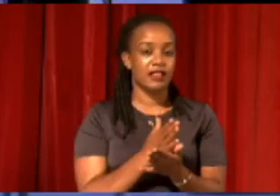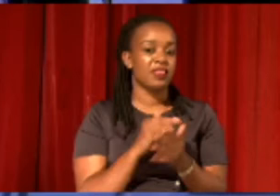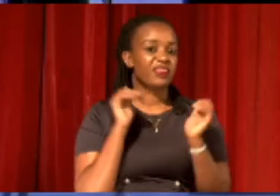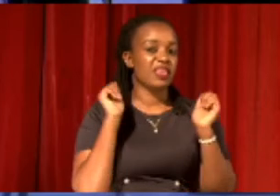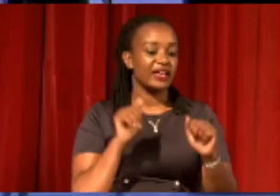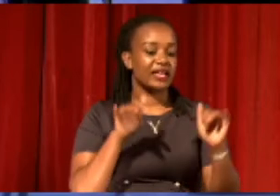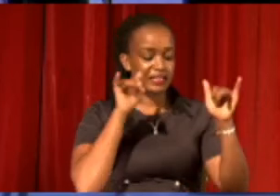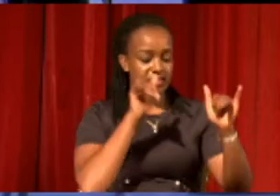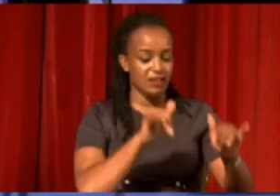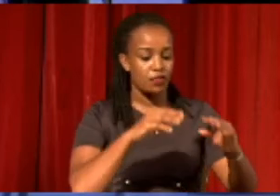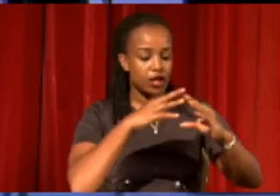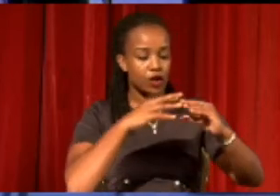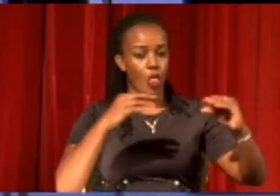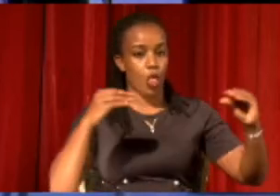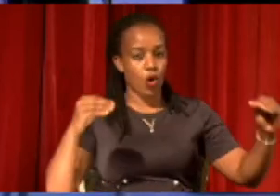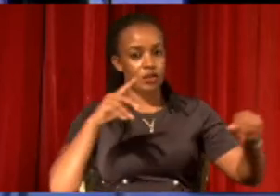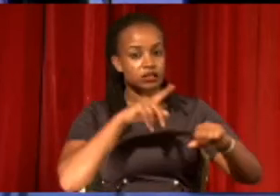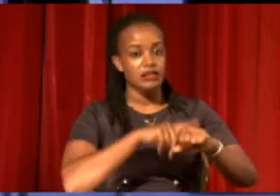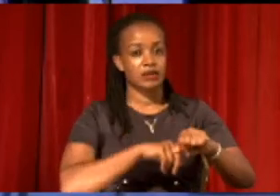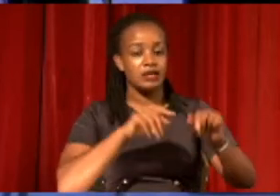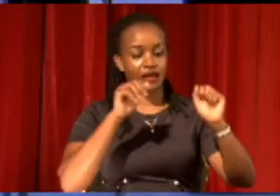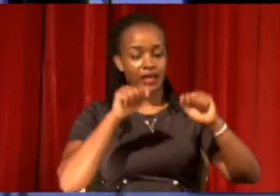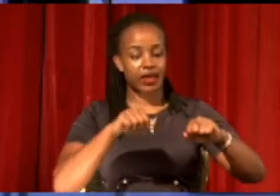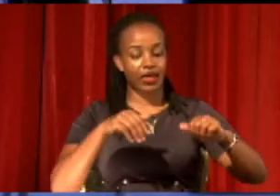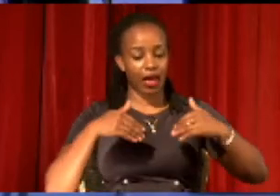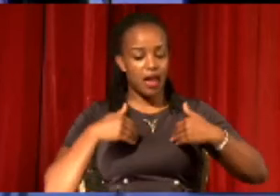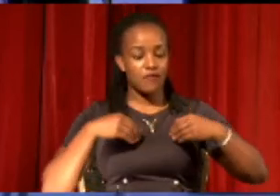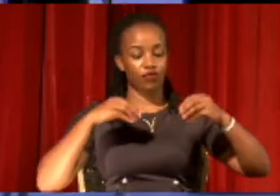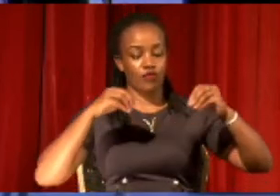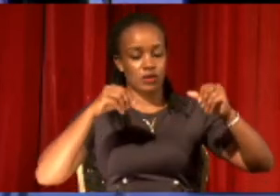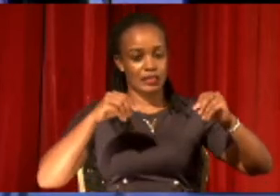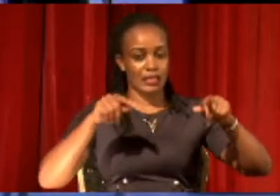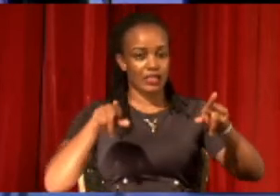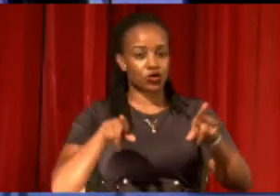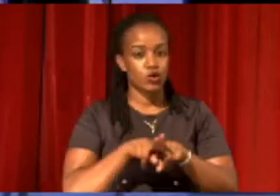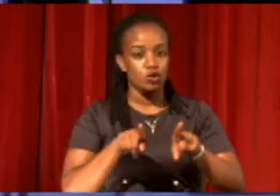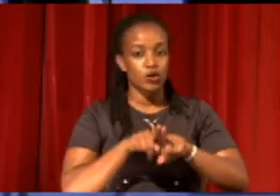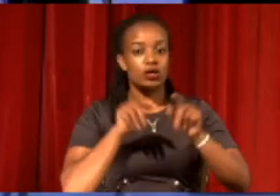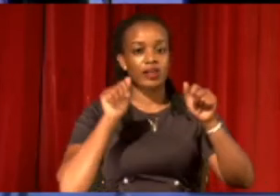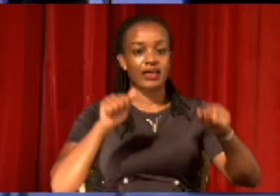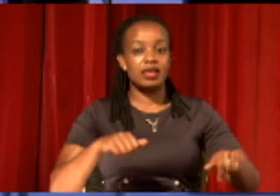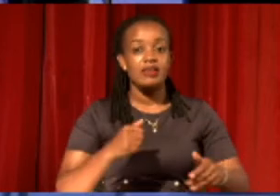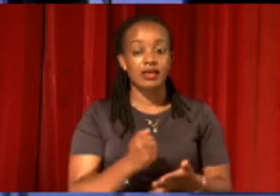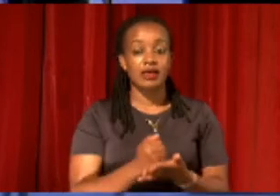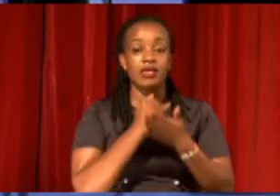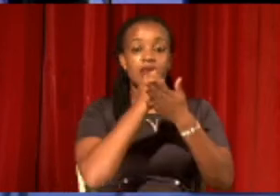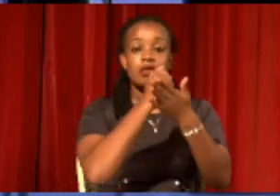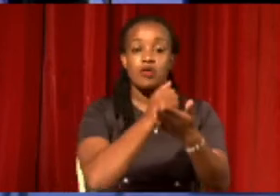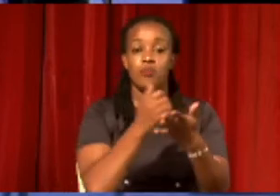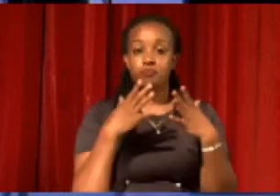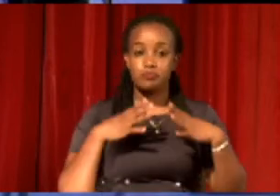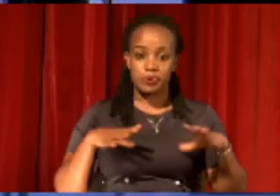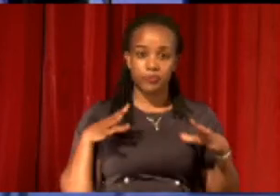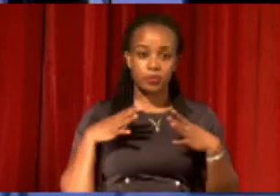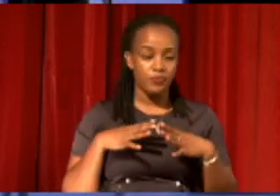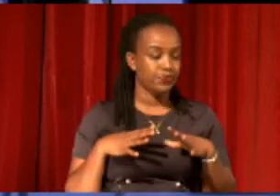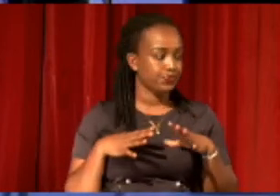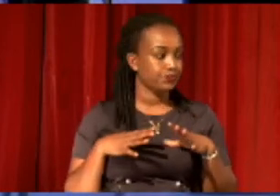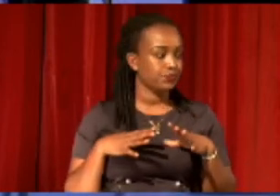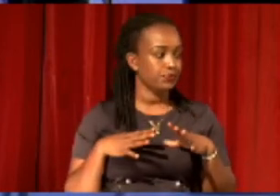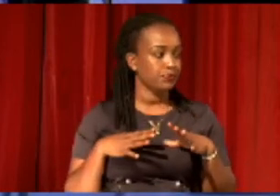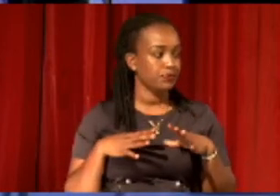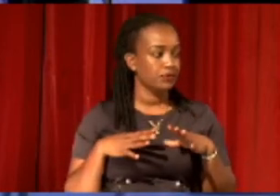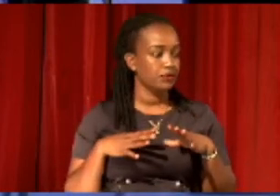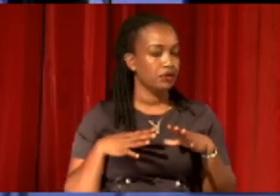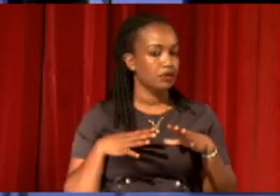last and that have some quality and that will actually help people. Because, you know, if you have 50,000 or 500,000,